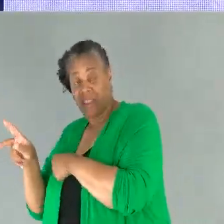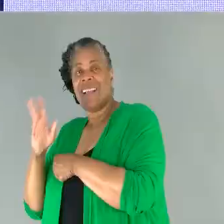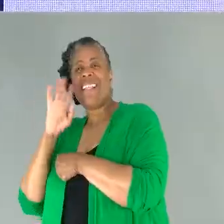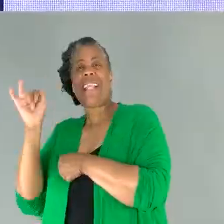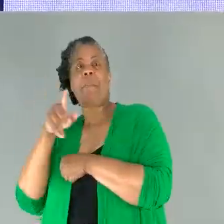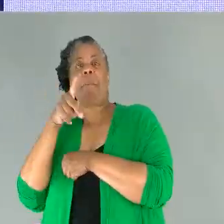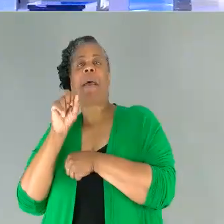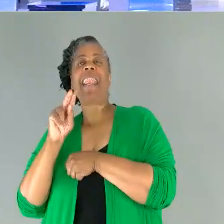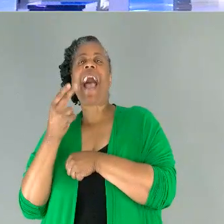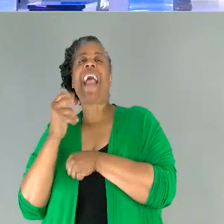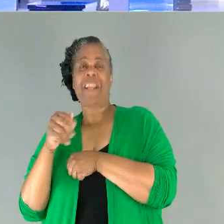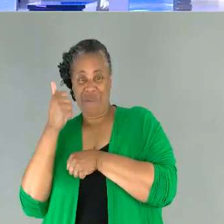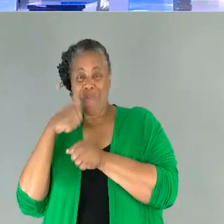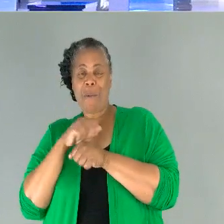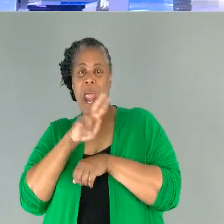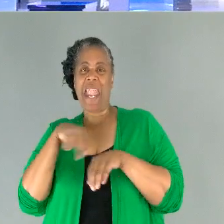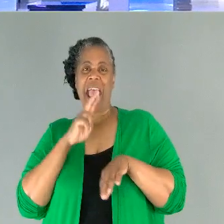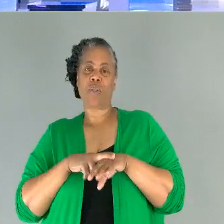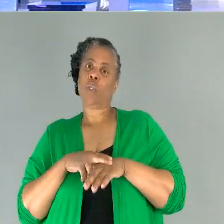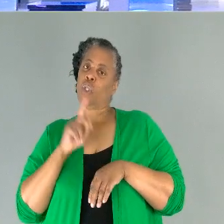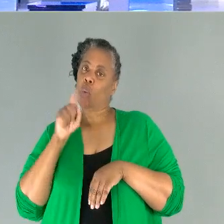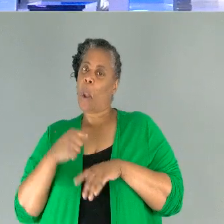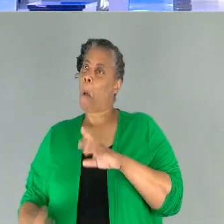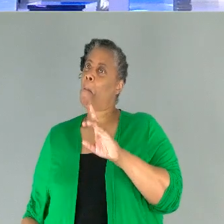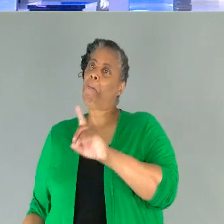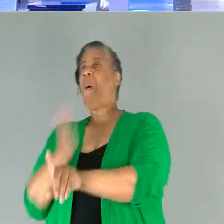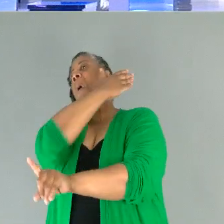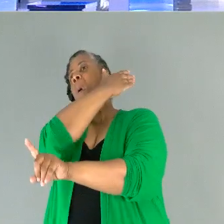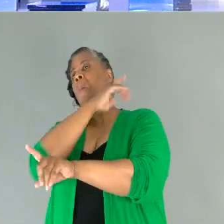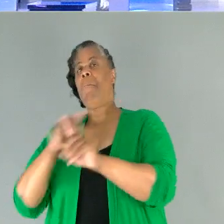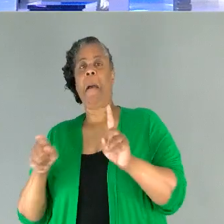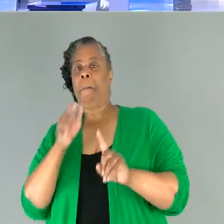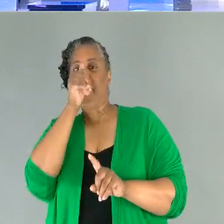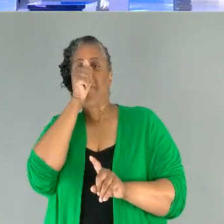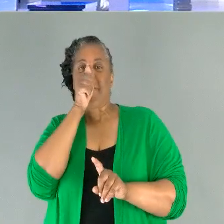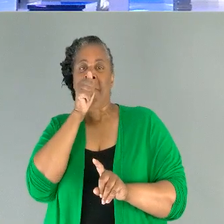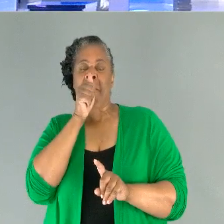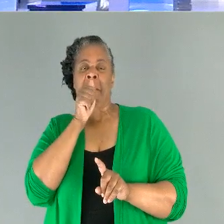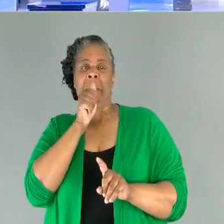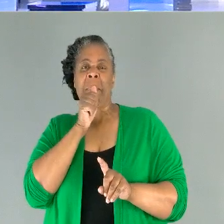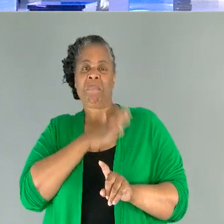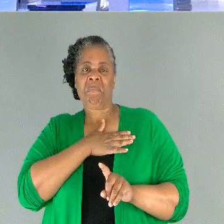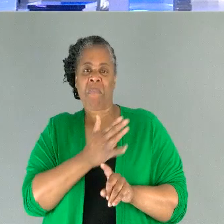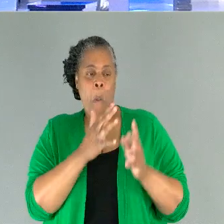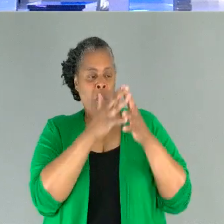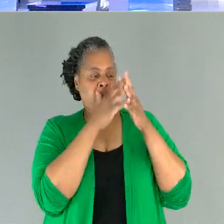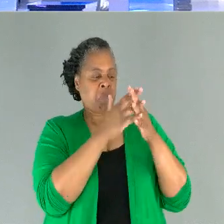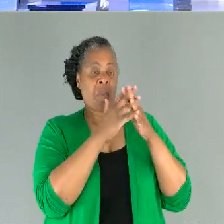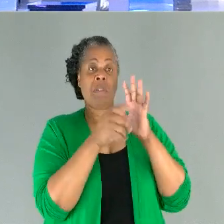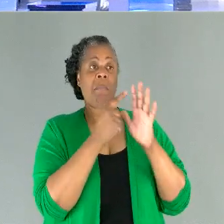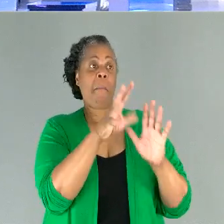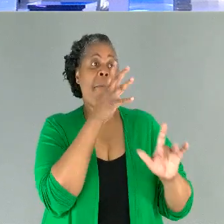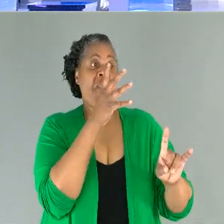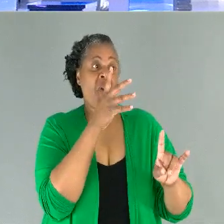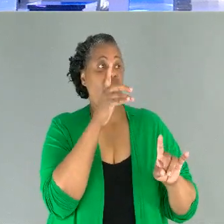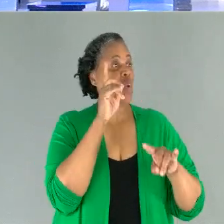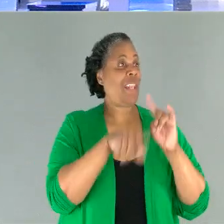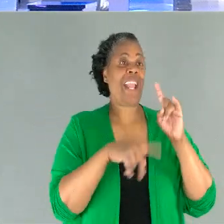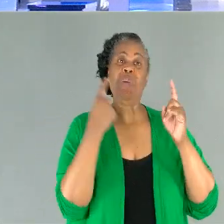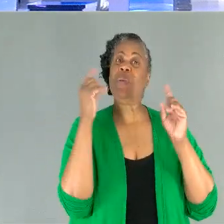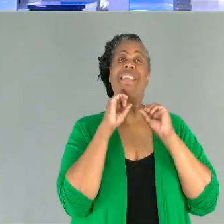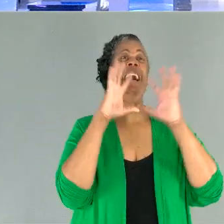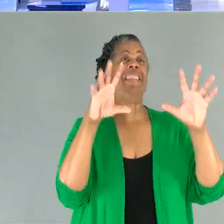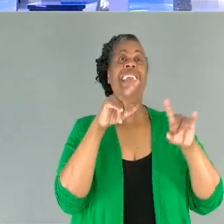was bothering her, in her natural self, she would have smacked someone, but she got in the middle seat. Sometimes, mother, you got to get in the middle